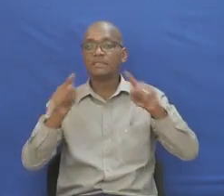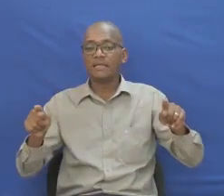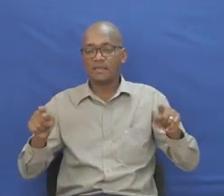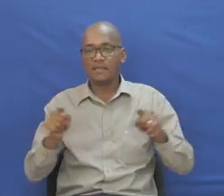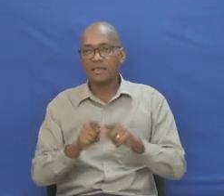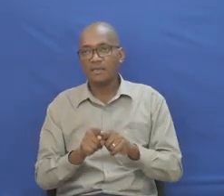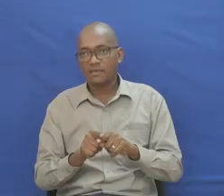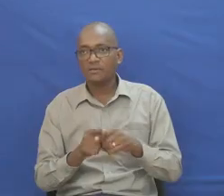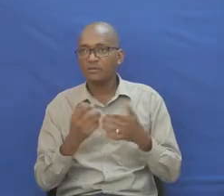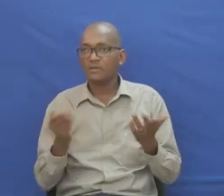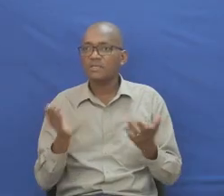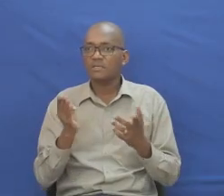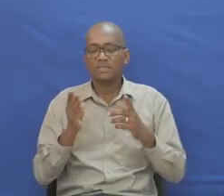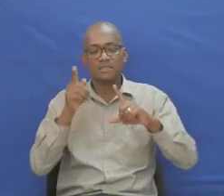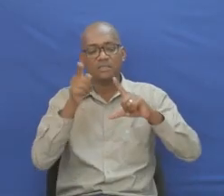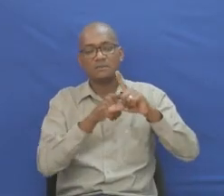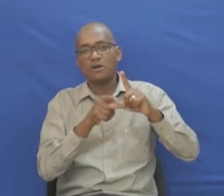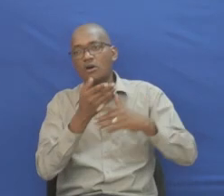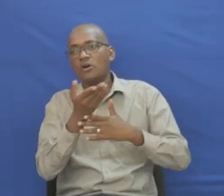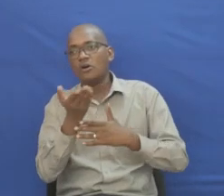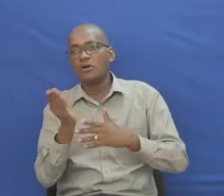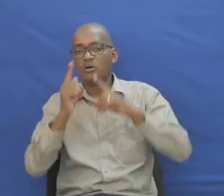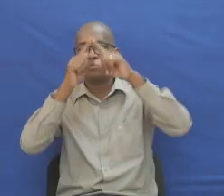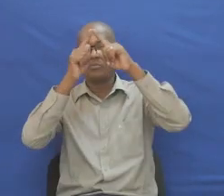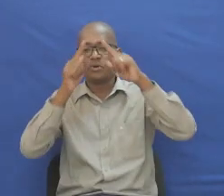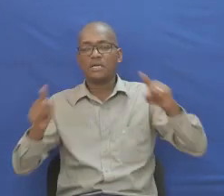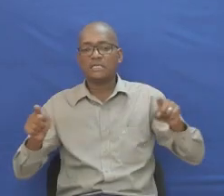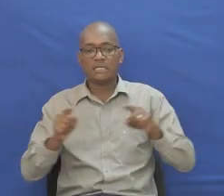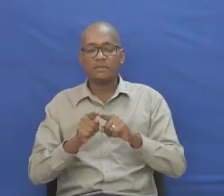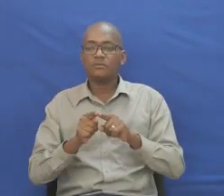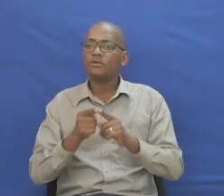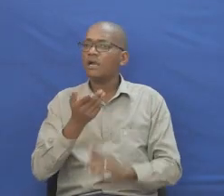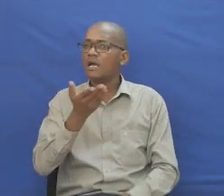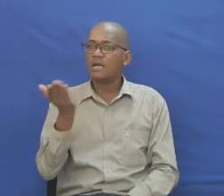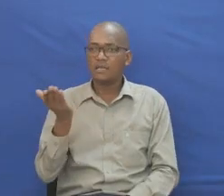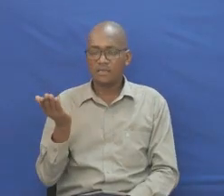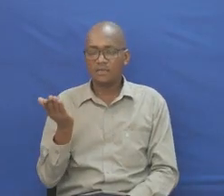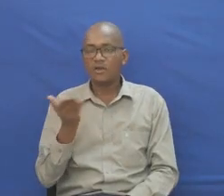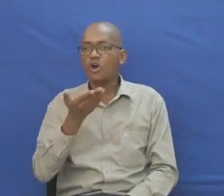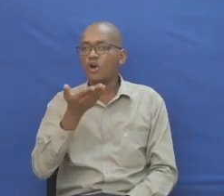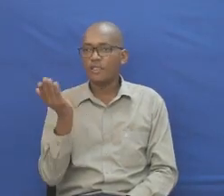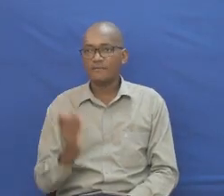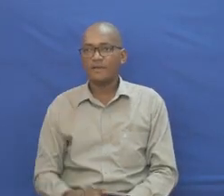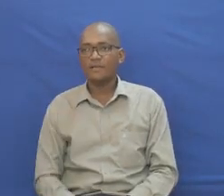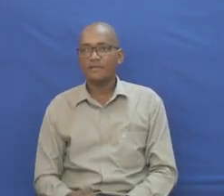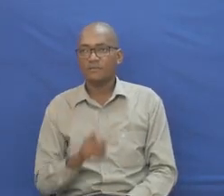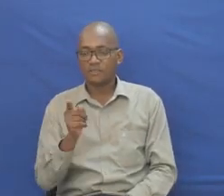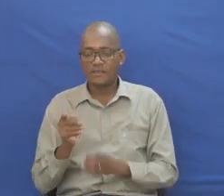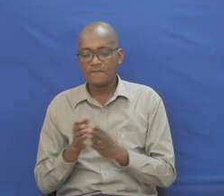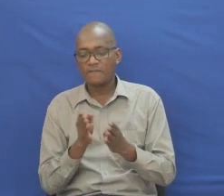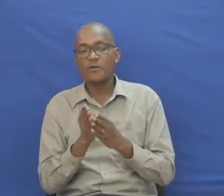is equilateral, scalene, and whatever. If you need to find the area, you are using this formula in order to get the